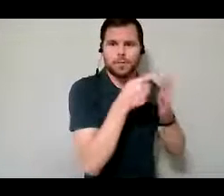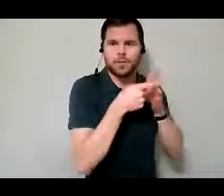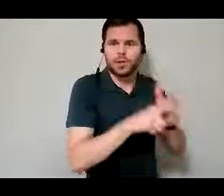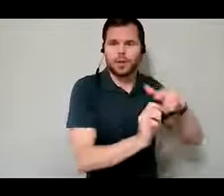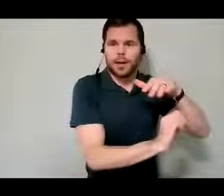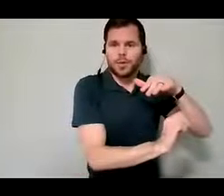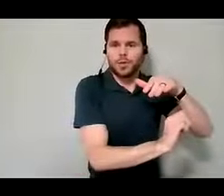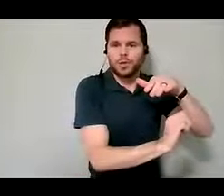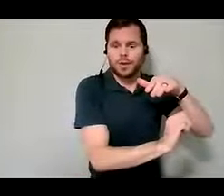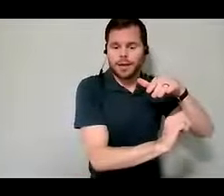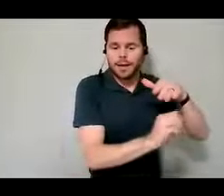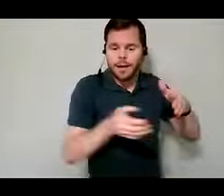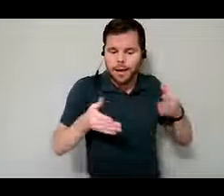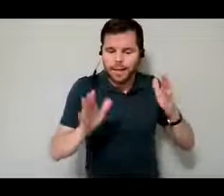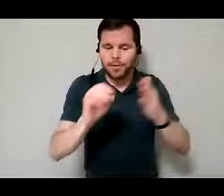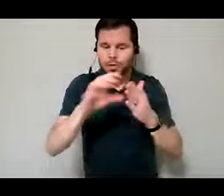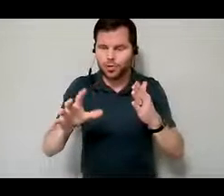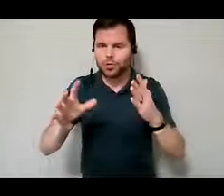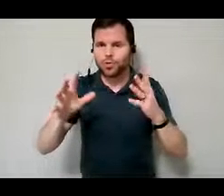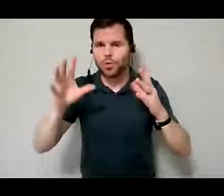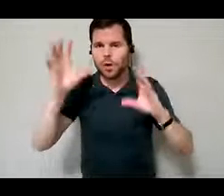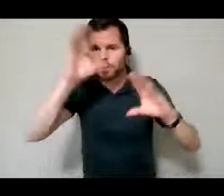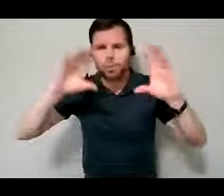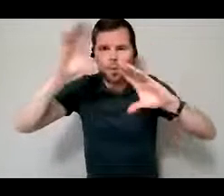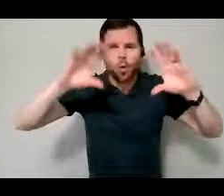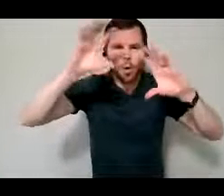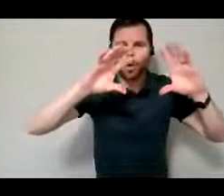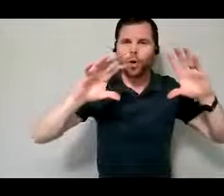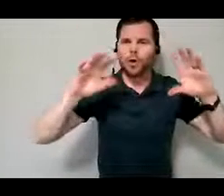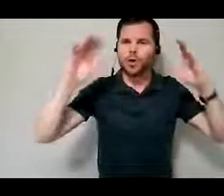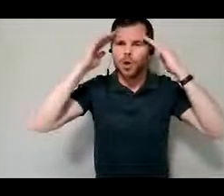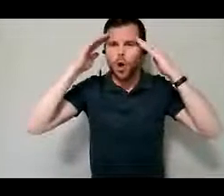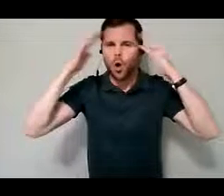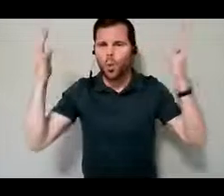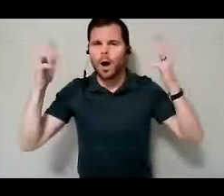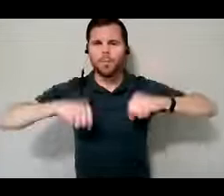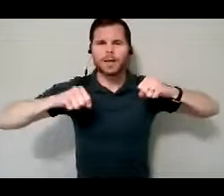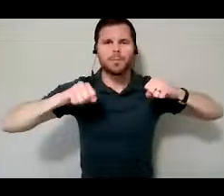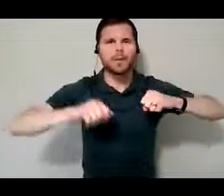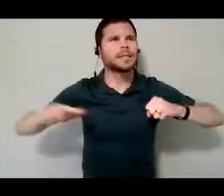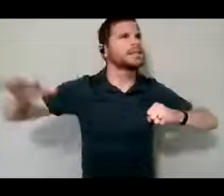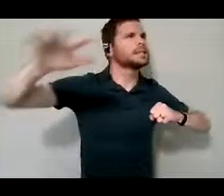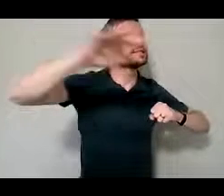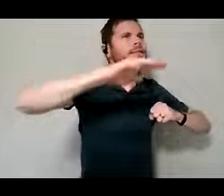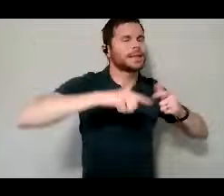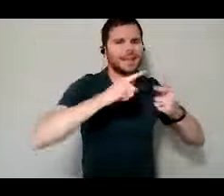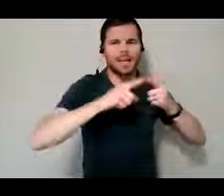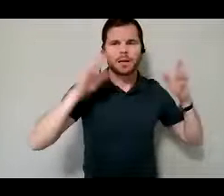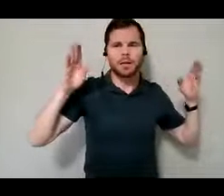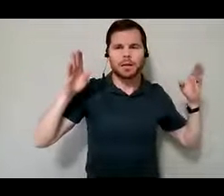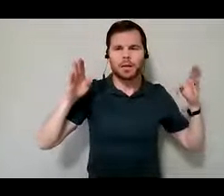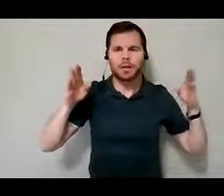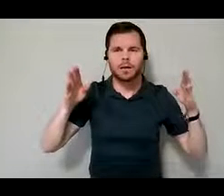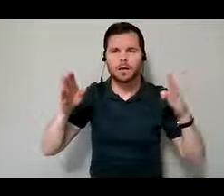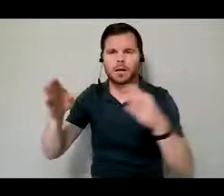students to explore and really be aware of all the different possibilities that are out there for them. And then continuing in middle school, and they also have